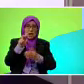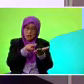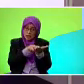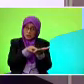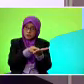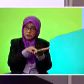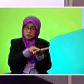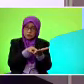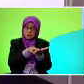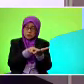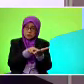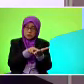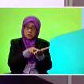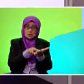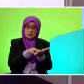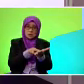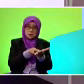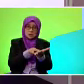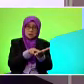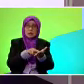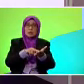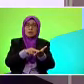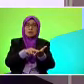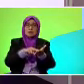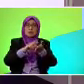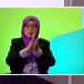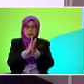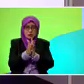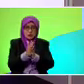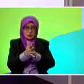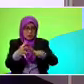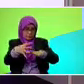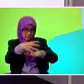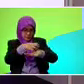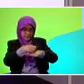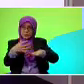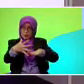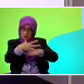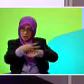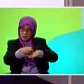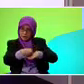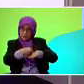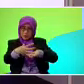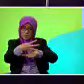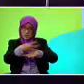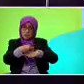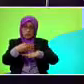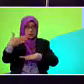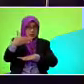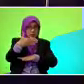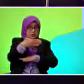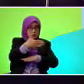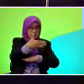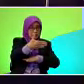But we eat the aquatic animals that we catch from these bodies of water. Yeah, such as fish, right?